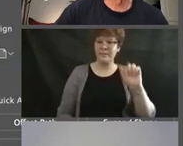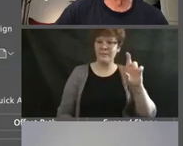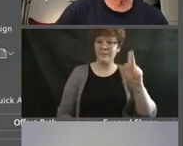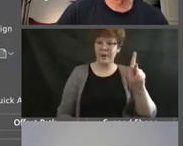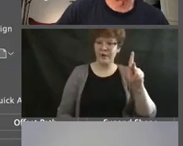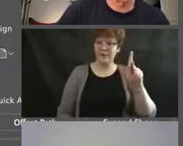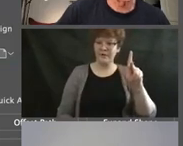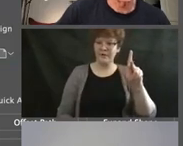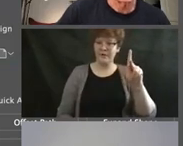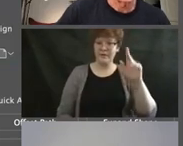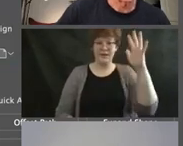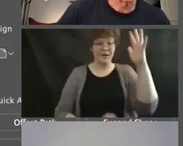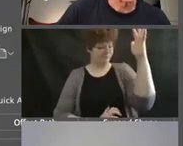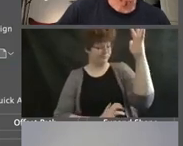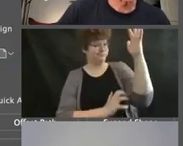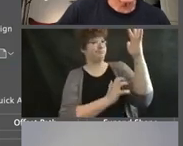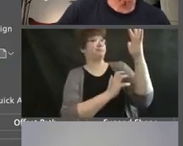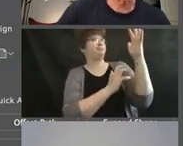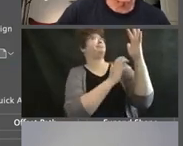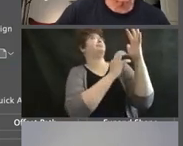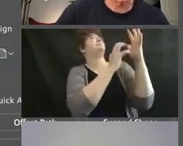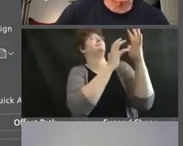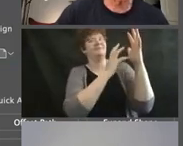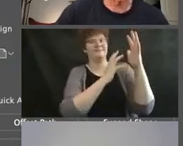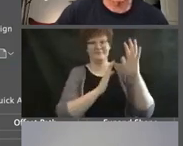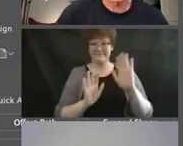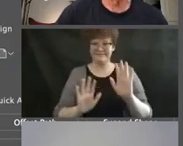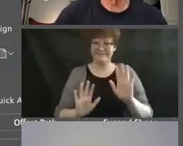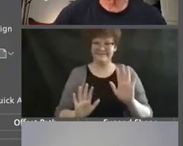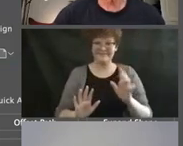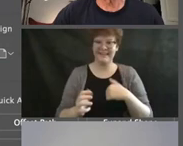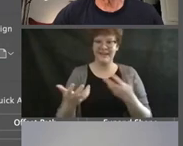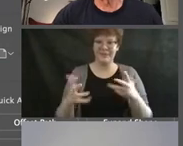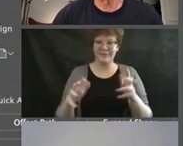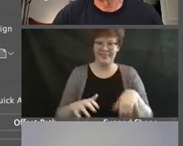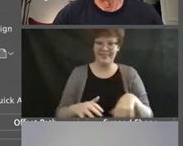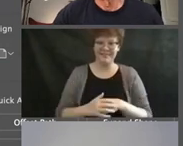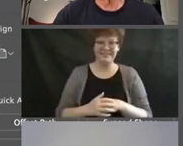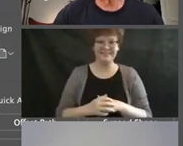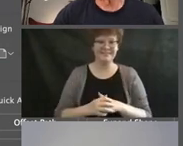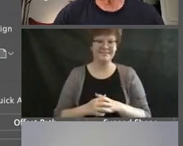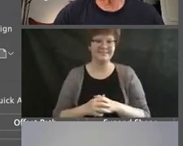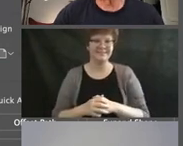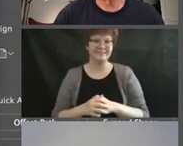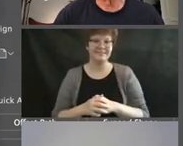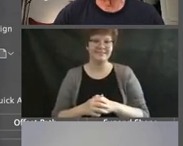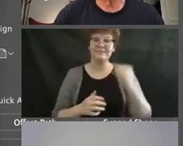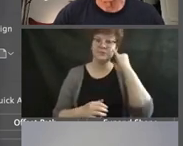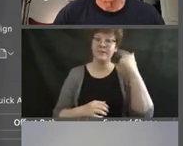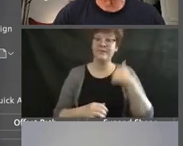extends way beyond in the other parts. And I'm gonna want that to happen with this one too. So if I double click